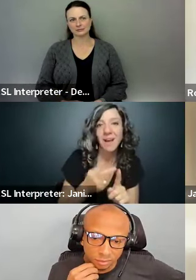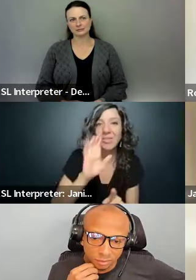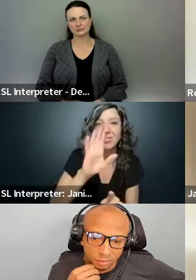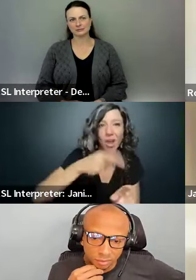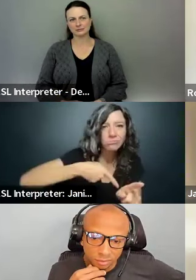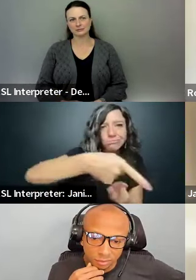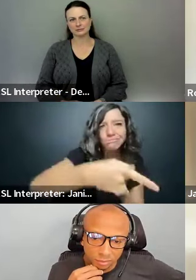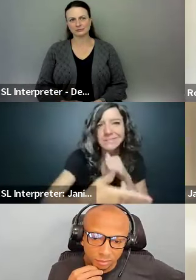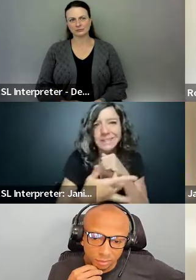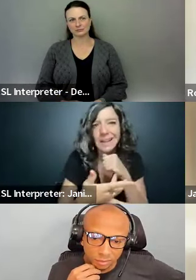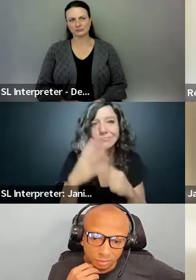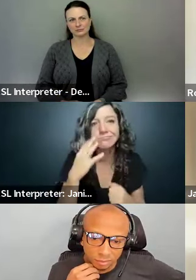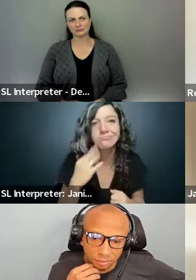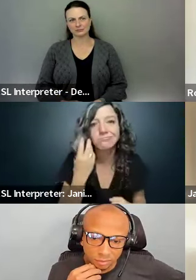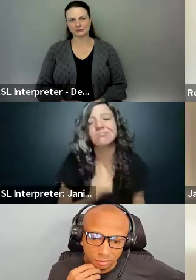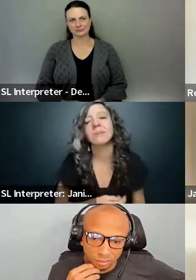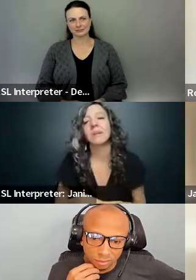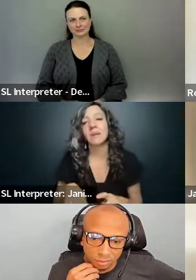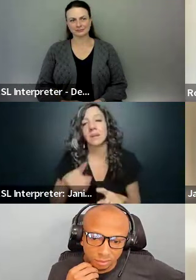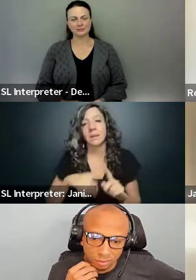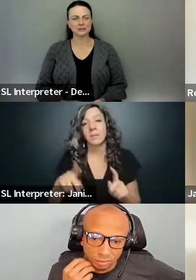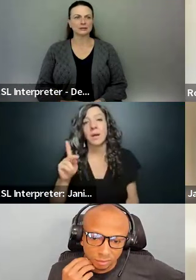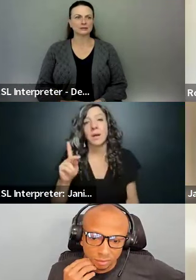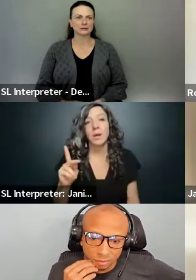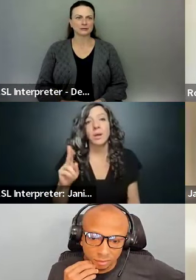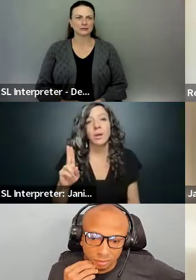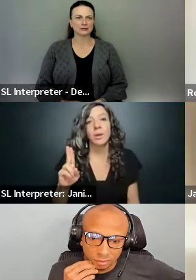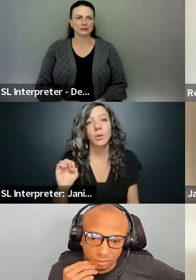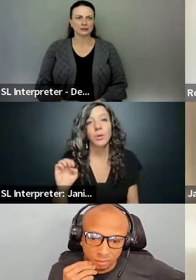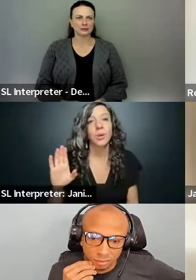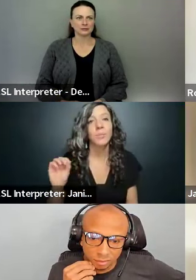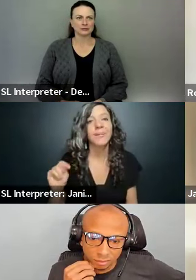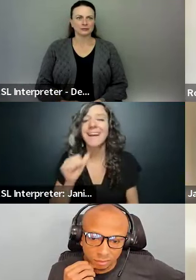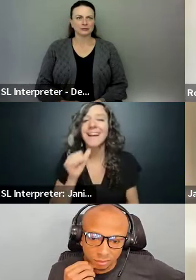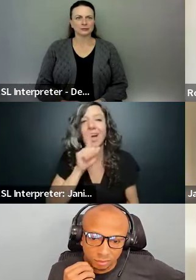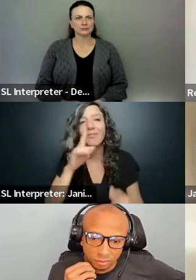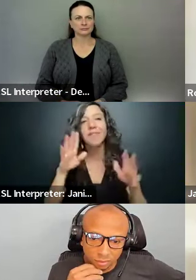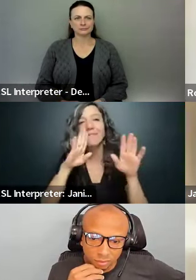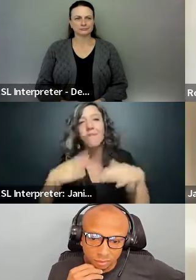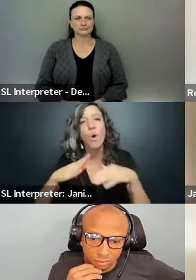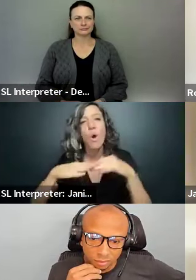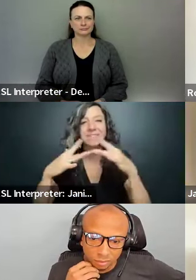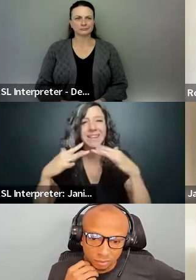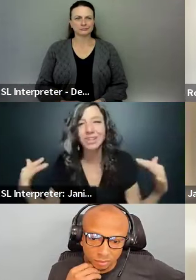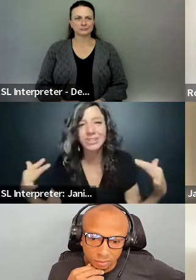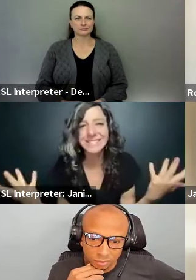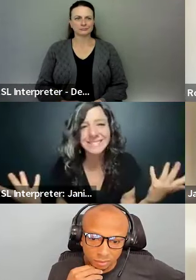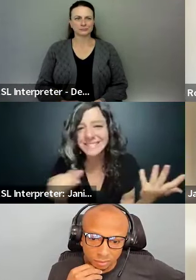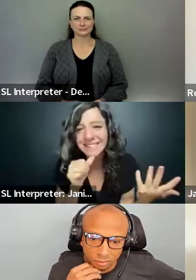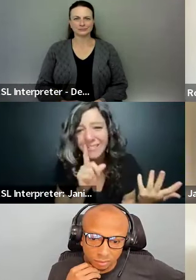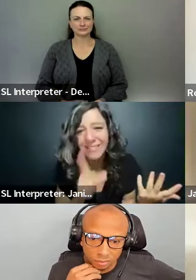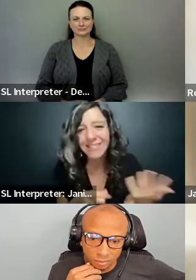technical side. But KubeCon is not a diversity conference, and as we saw last time, there's very